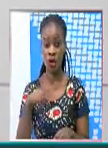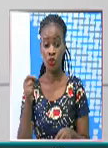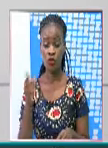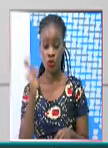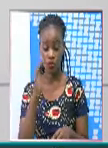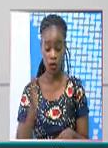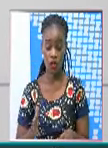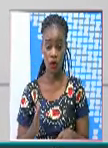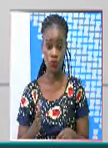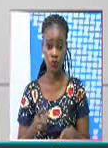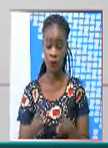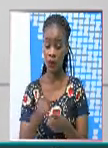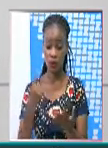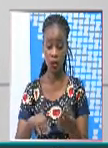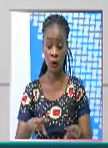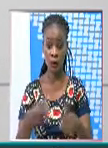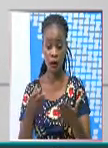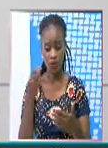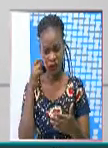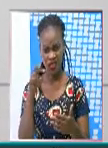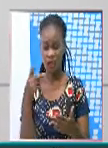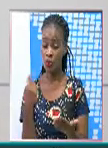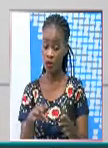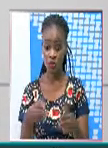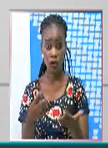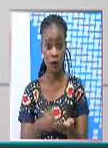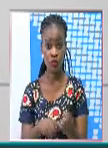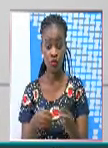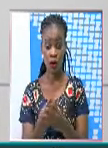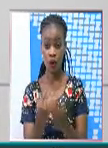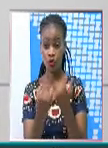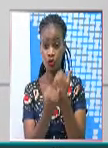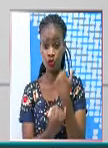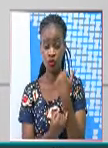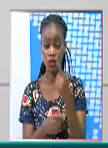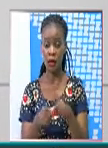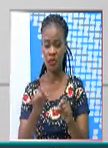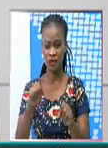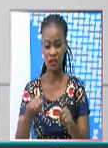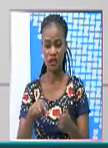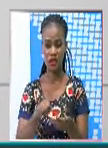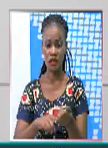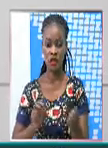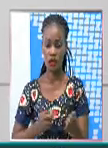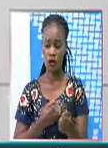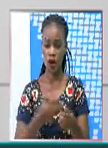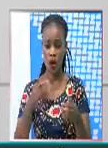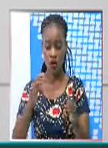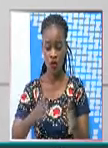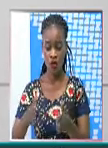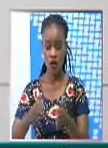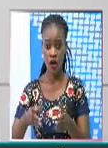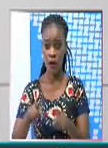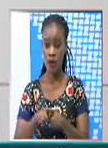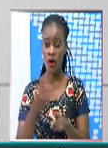of what is their vision? How can I get out of poverty? How can I organize myself? That